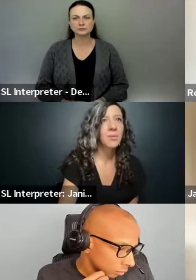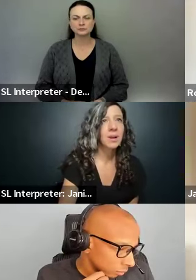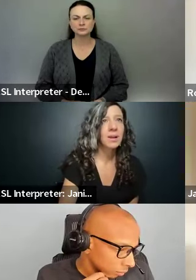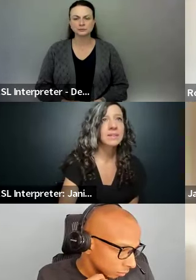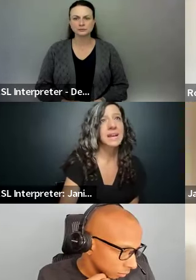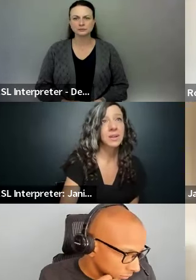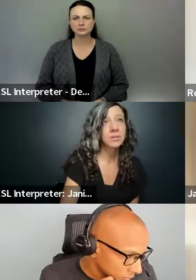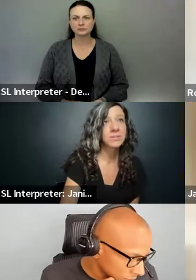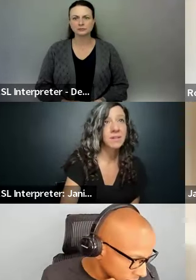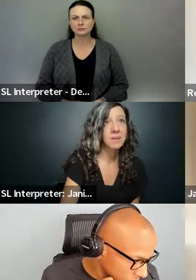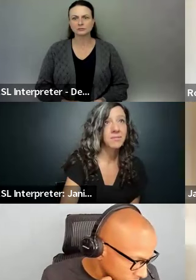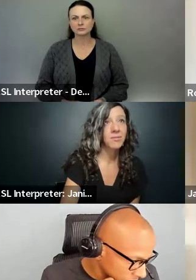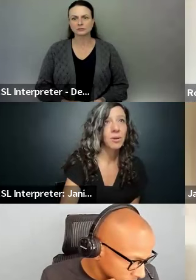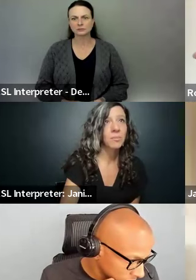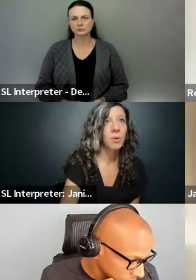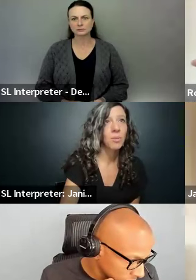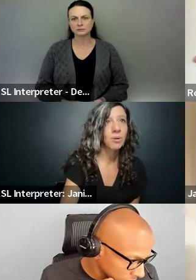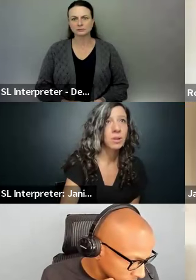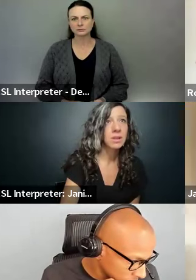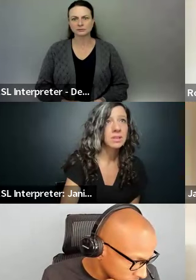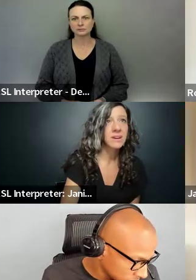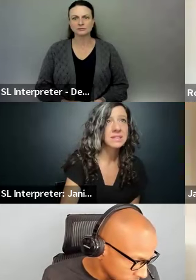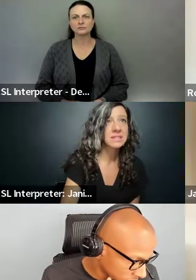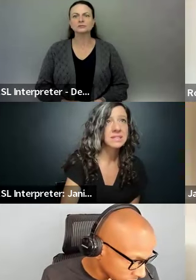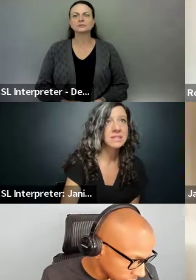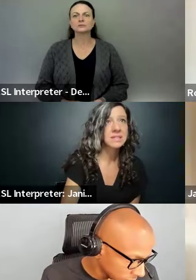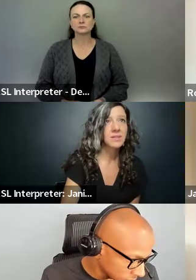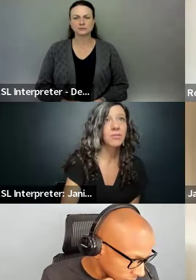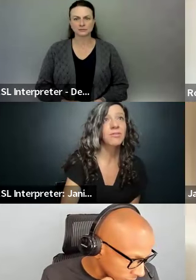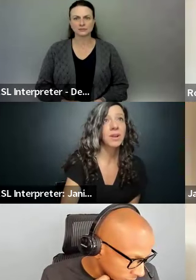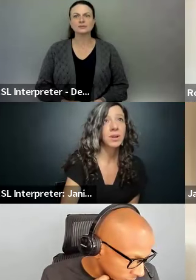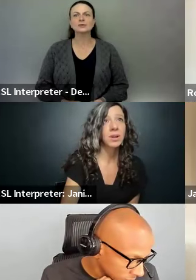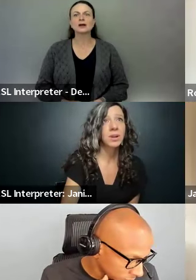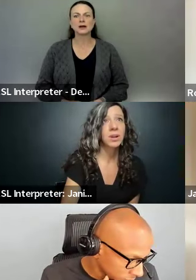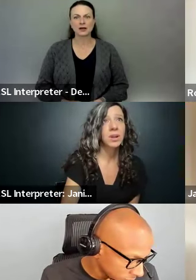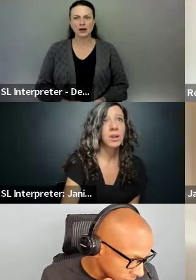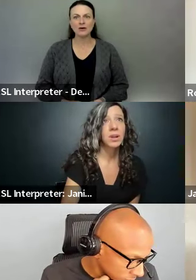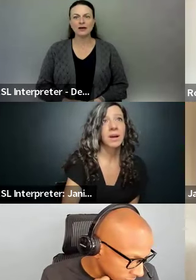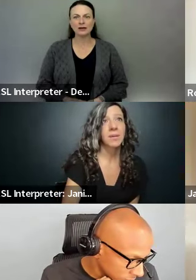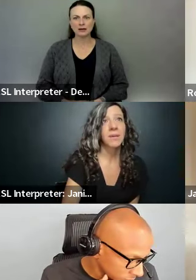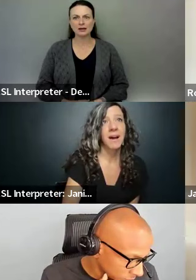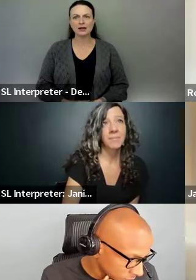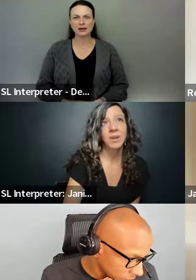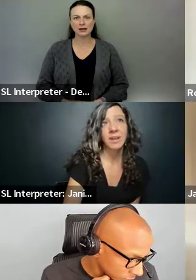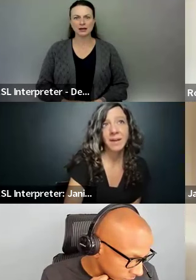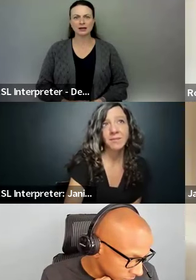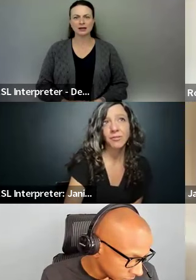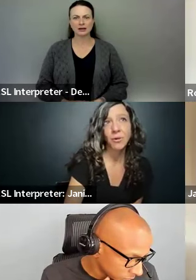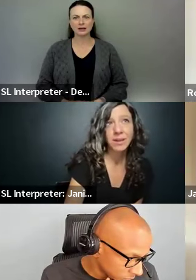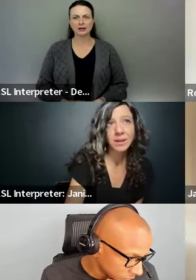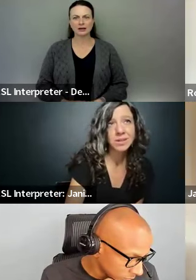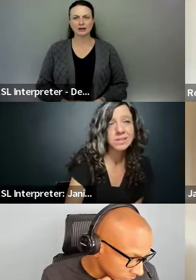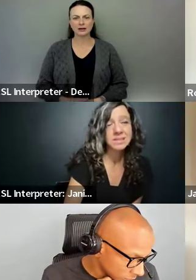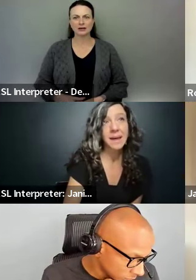Okay. I work in technical development for mobile devices for Flutter. Oh, okay. I've been working that